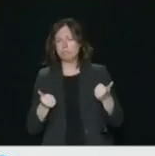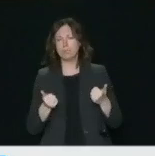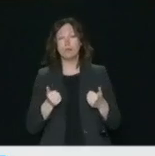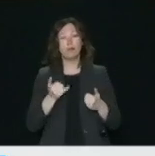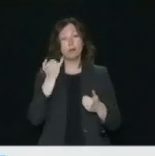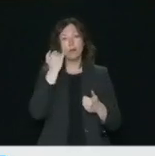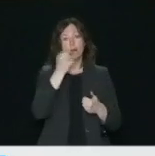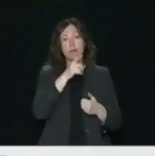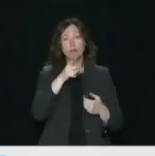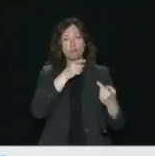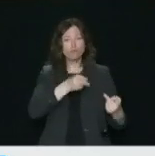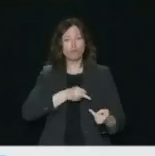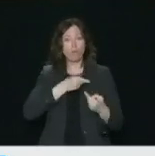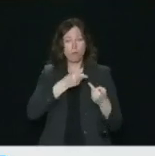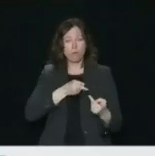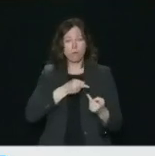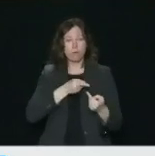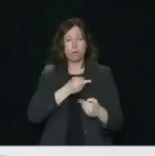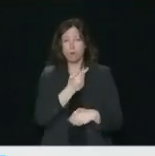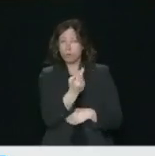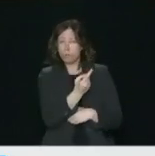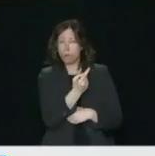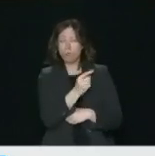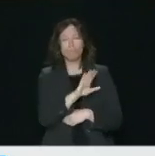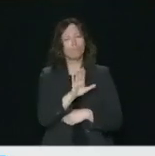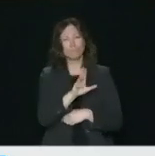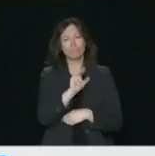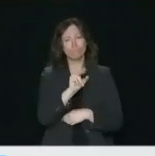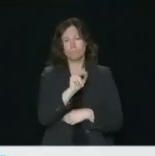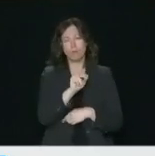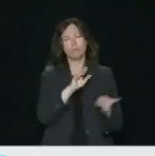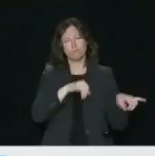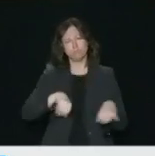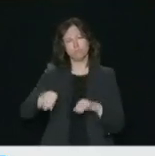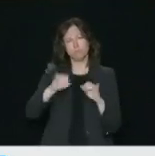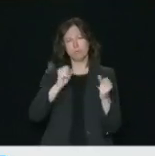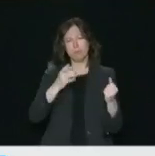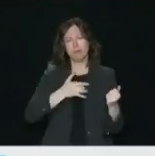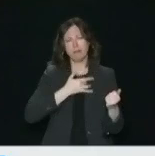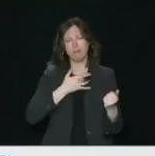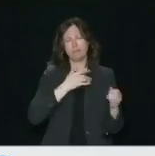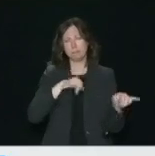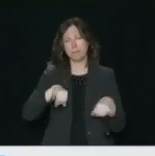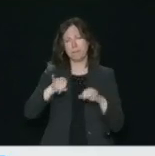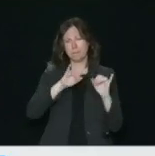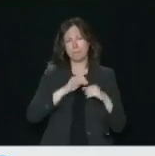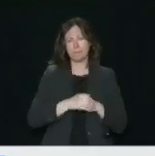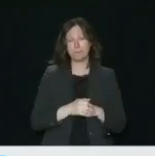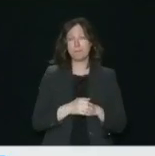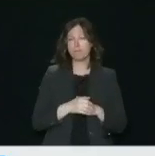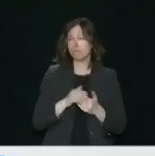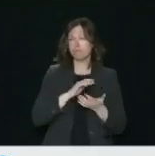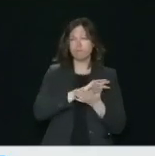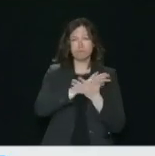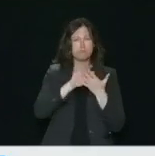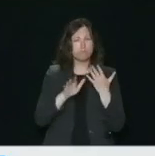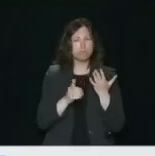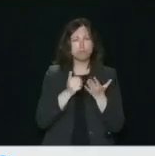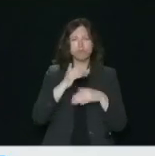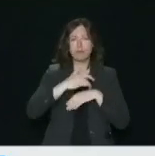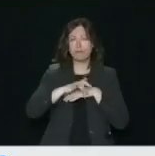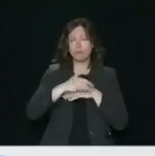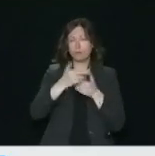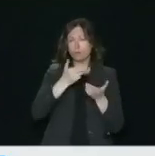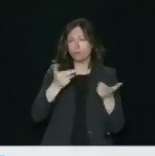which underscores the importance of getting up to date with COVID-19 vaccines, including a booster, if you